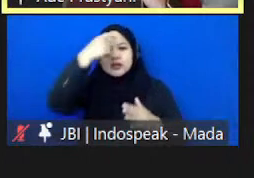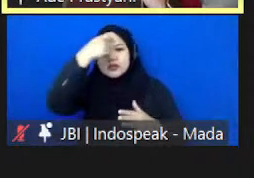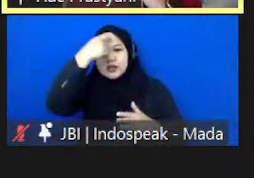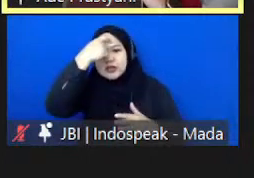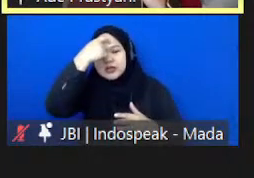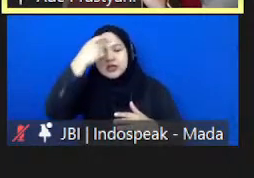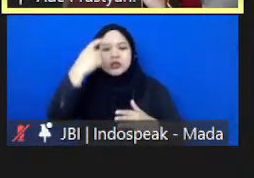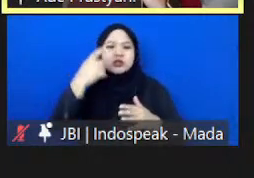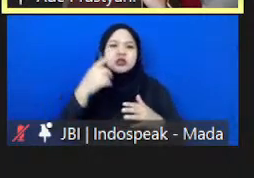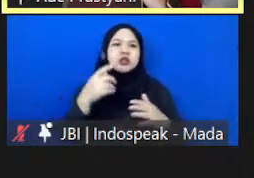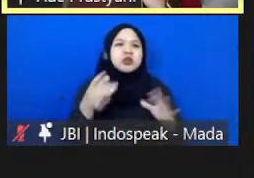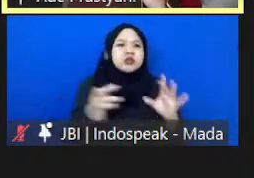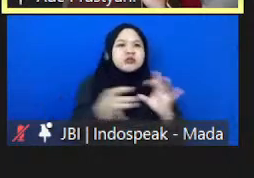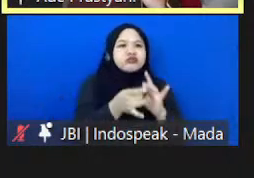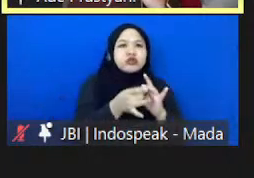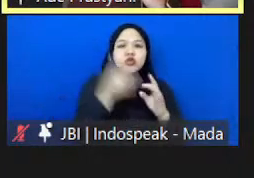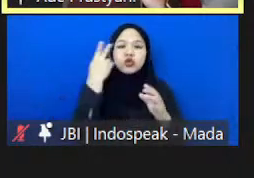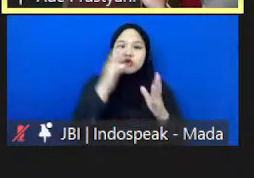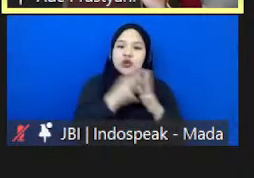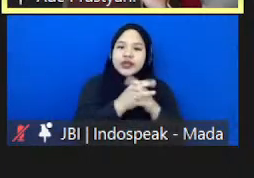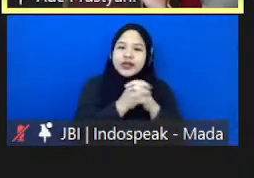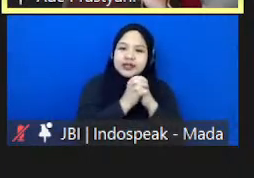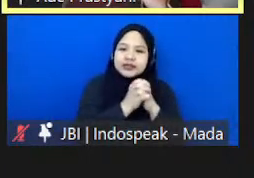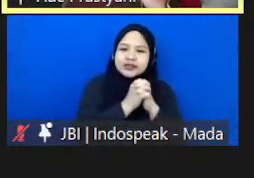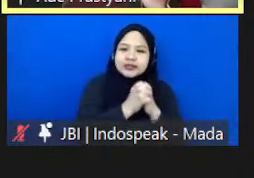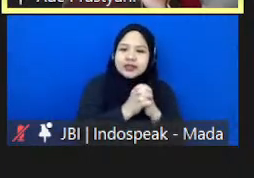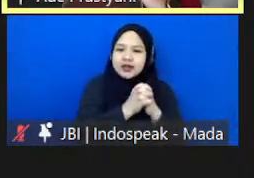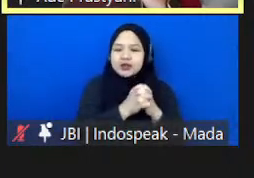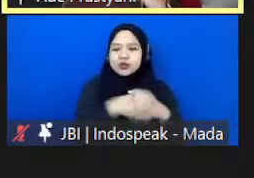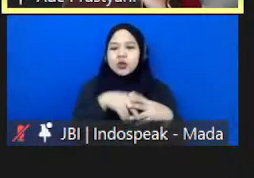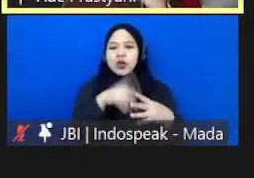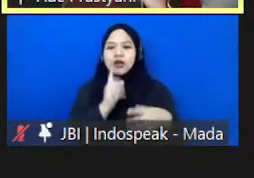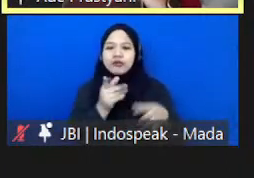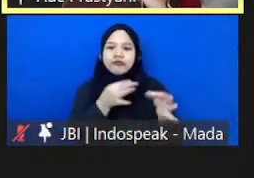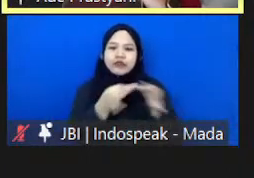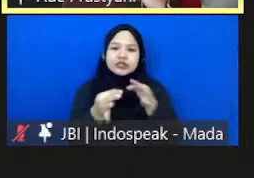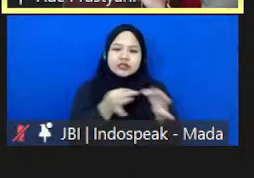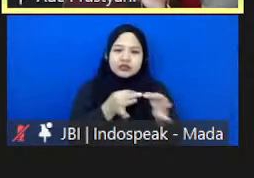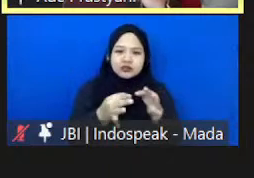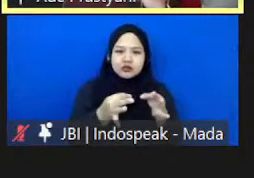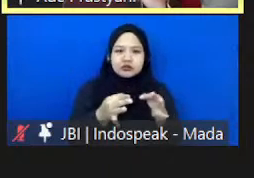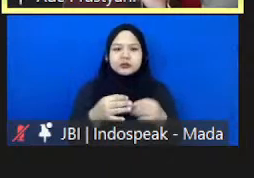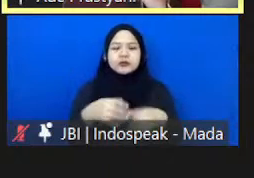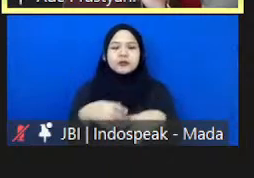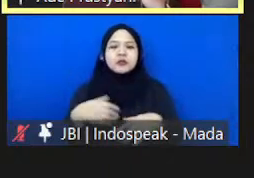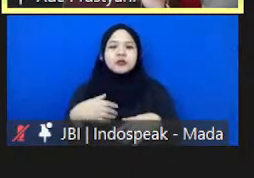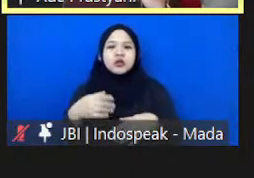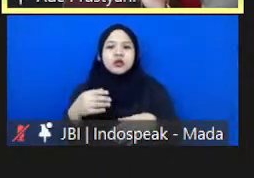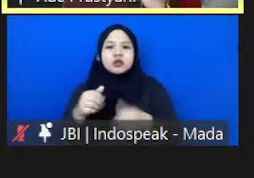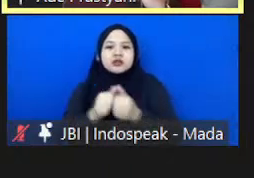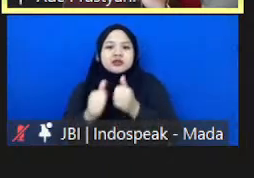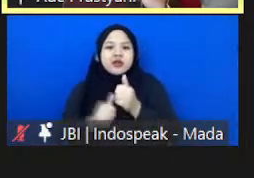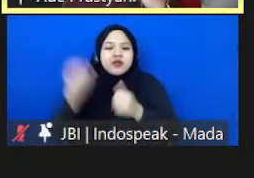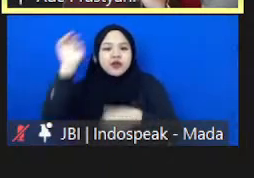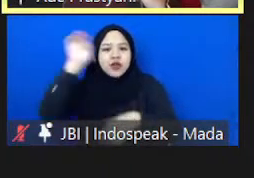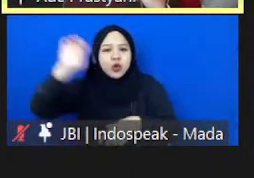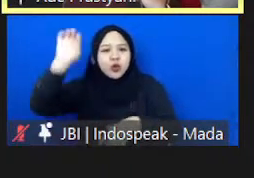as charity facilities. However, mostly only the company's European staff and local rulers